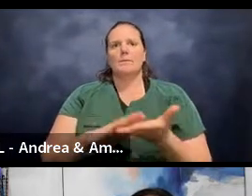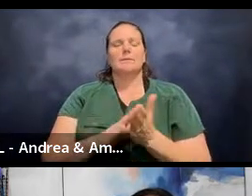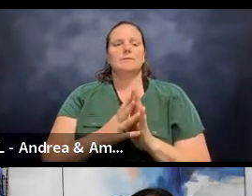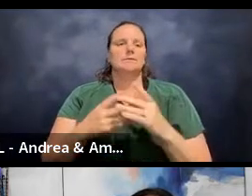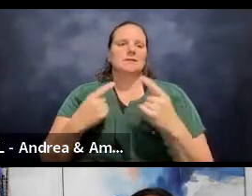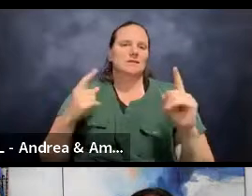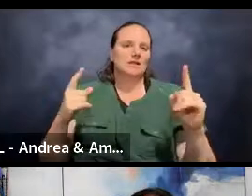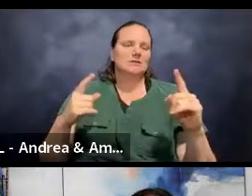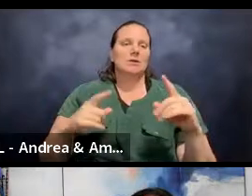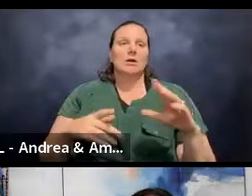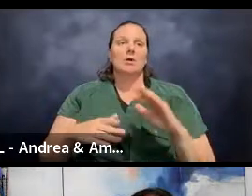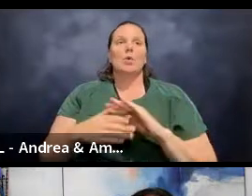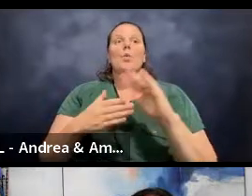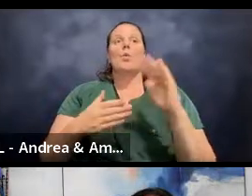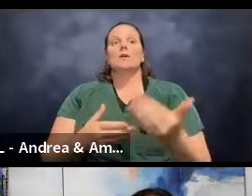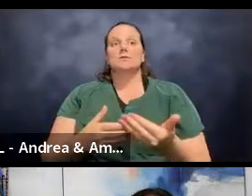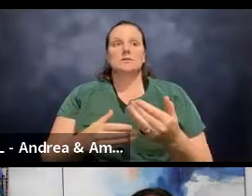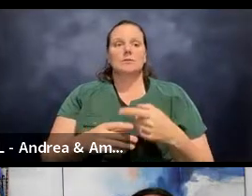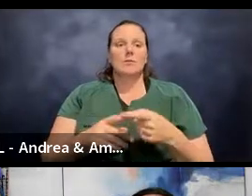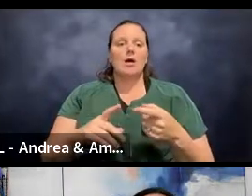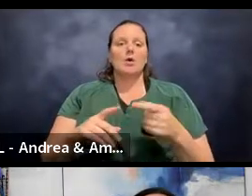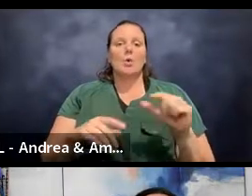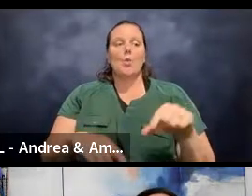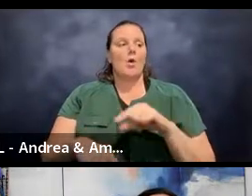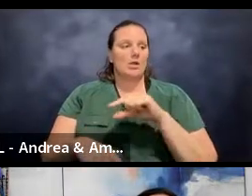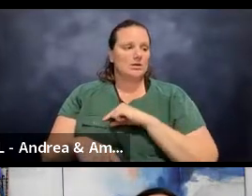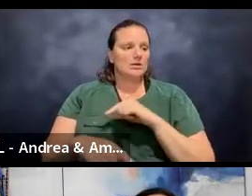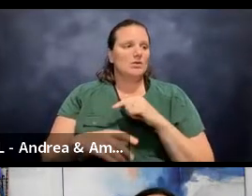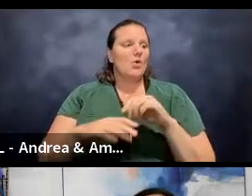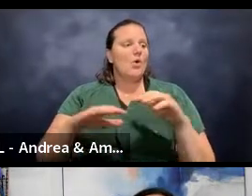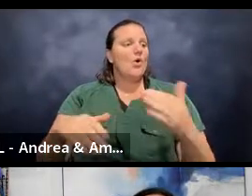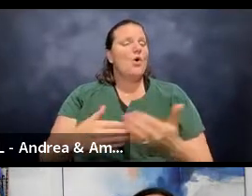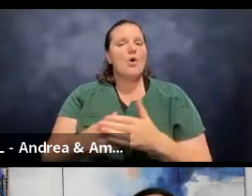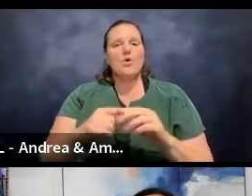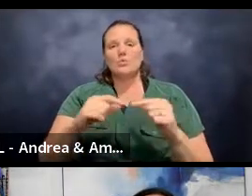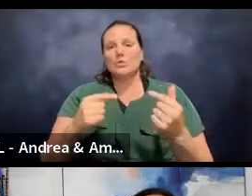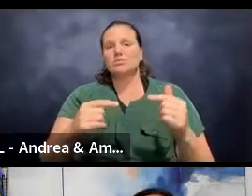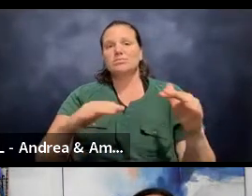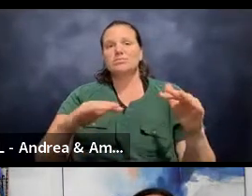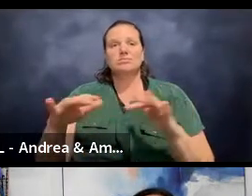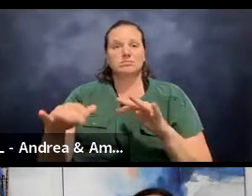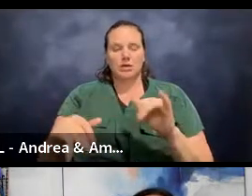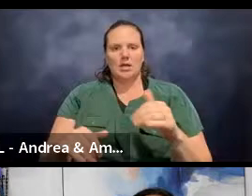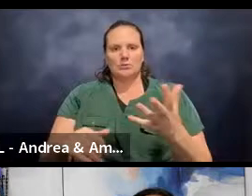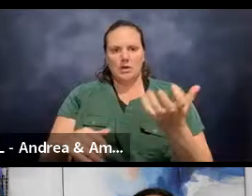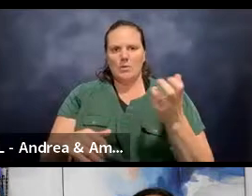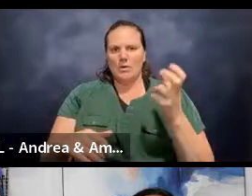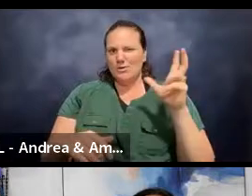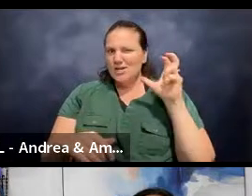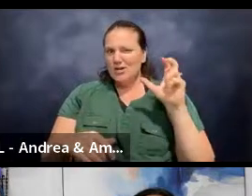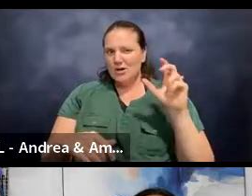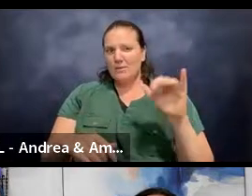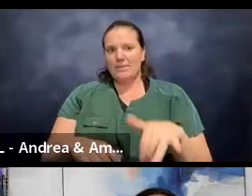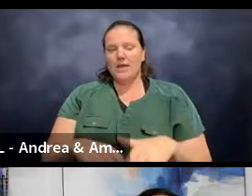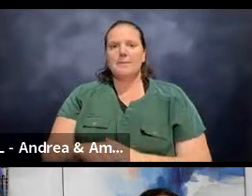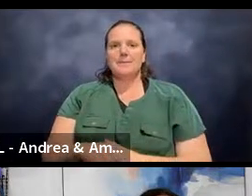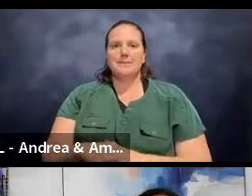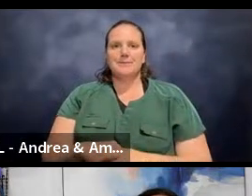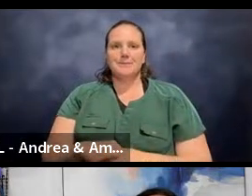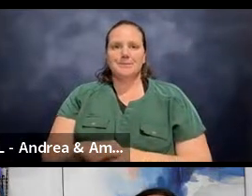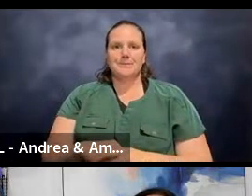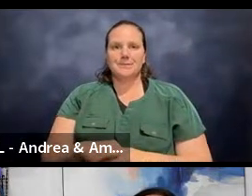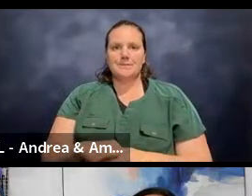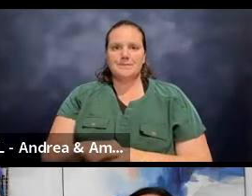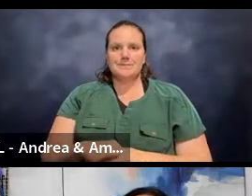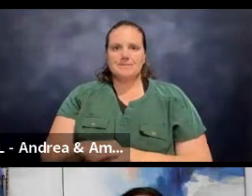not just on quantity, but quality, that we hit the groups, all groups, lots of different diverse voices. So that's one thing I'd like to hear about. And